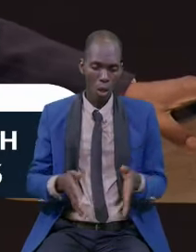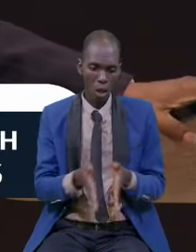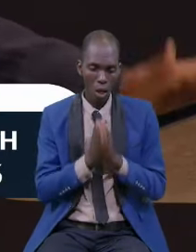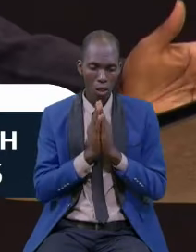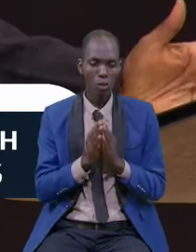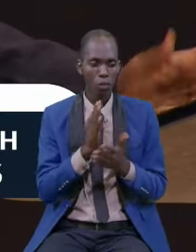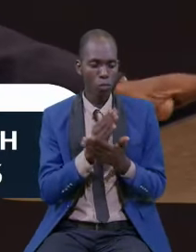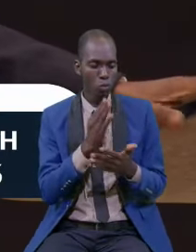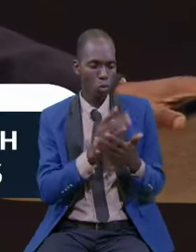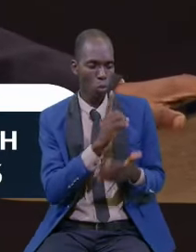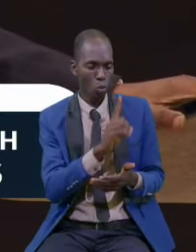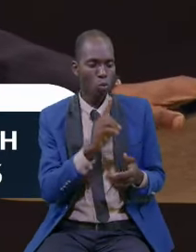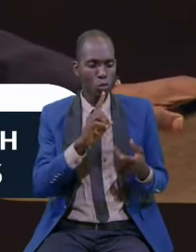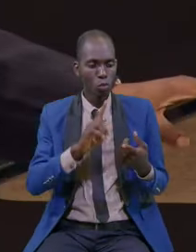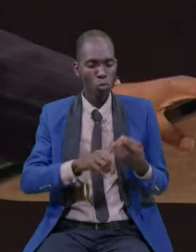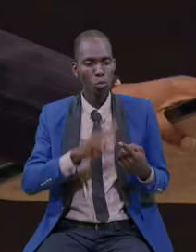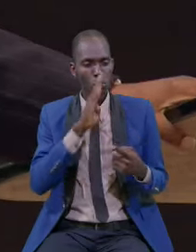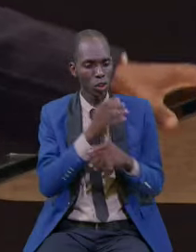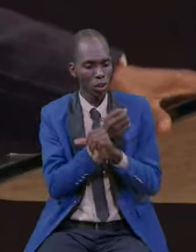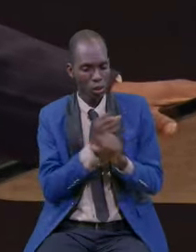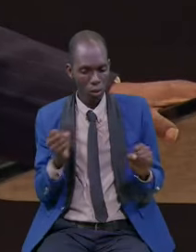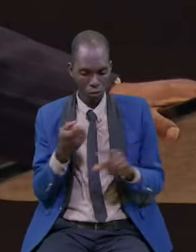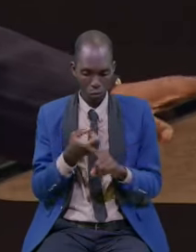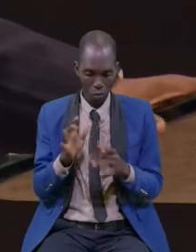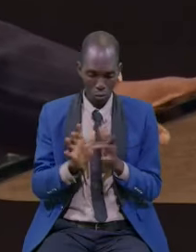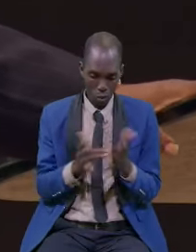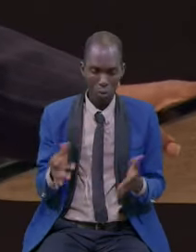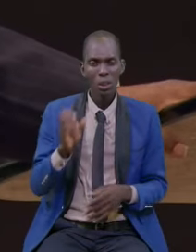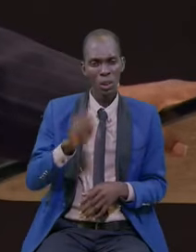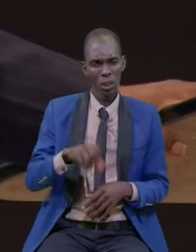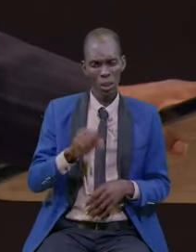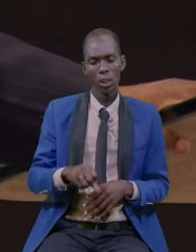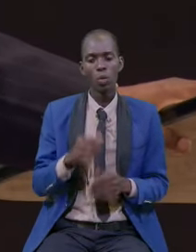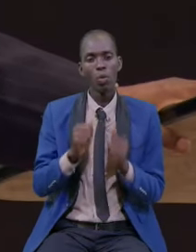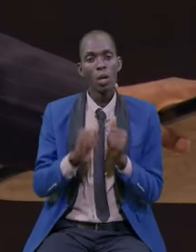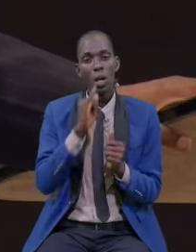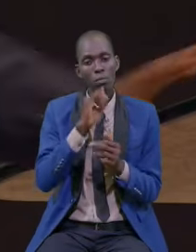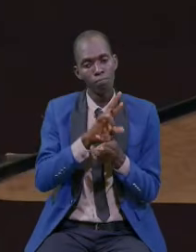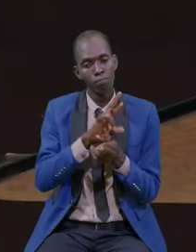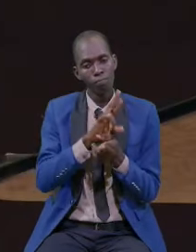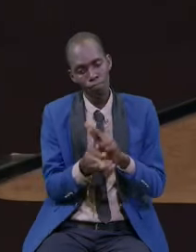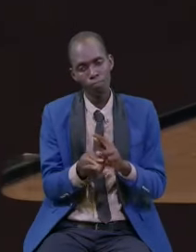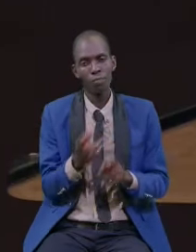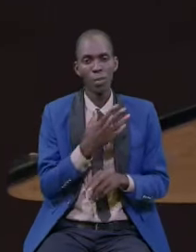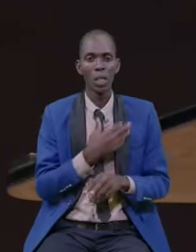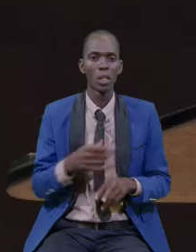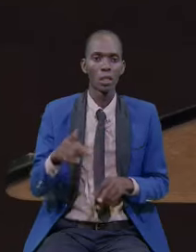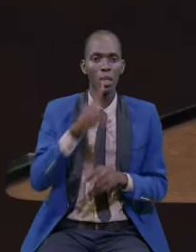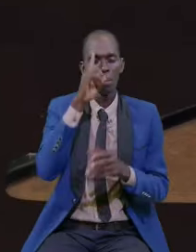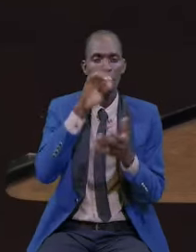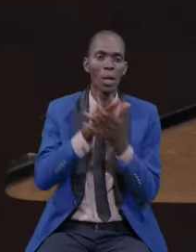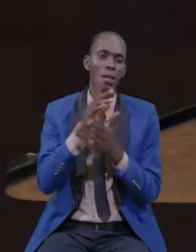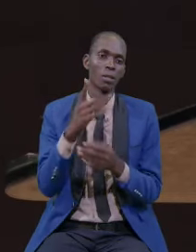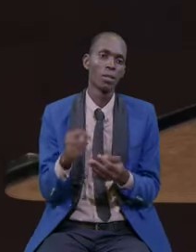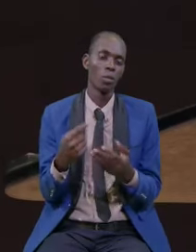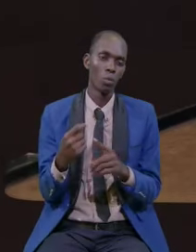into the kingdom? Yes, you know. Repent and believe ye the gospel. And when you come into the